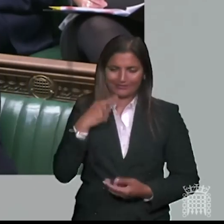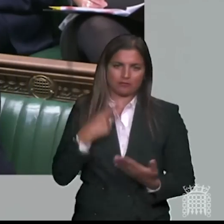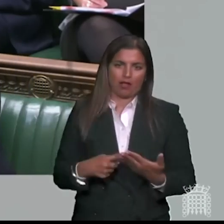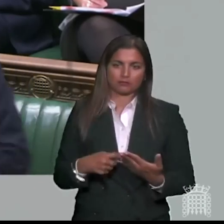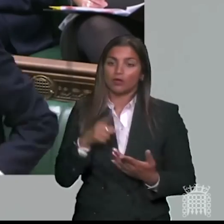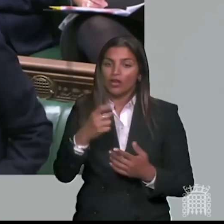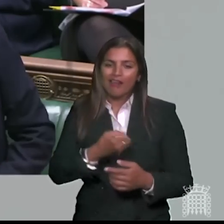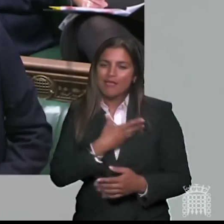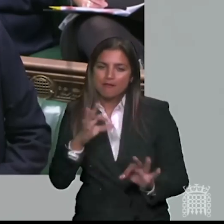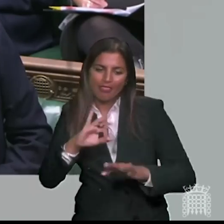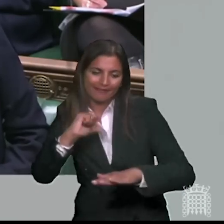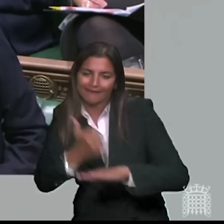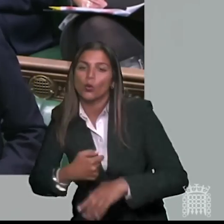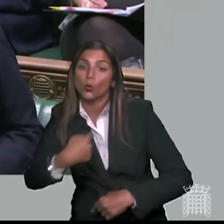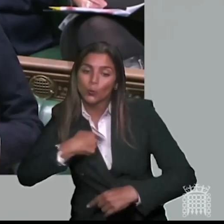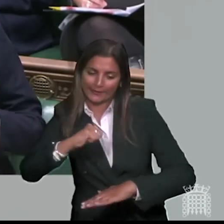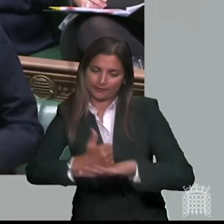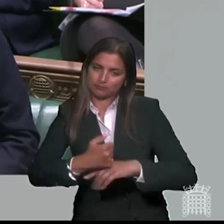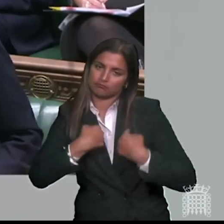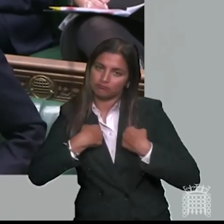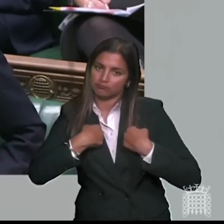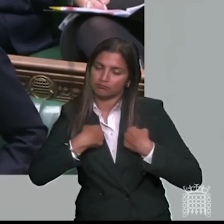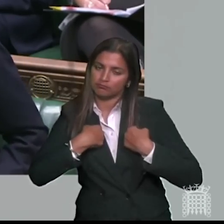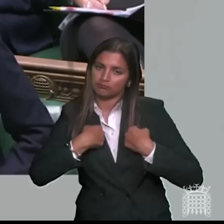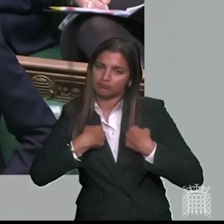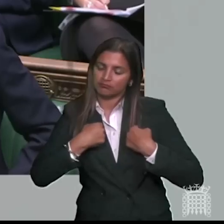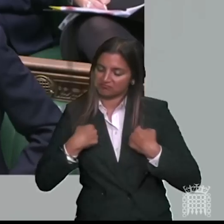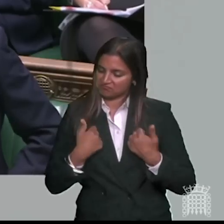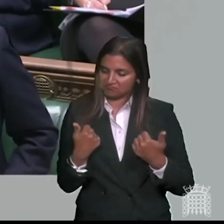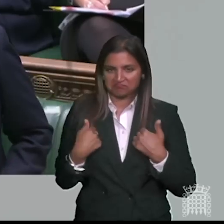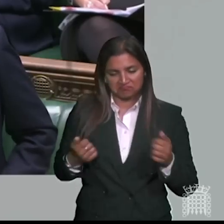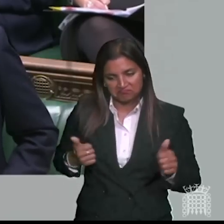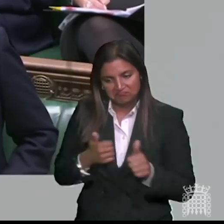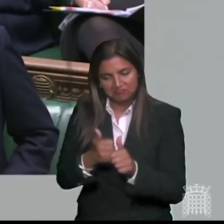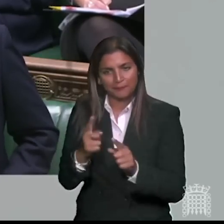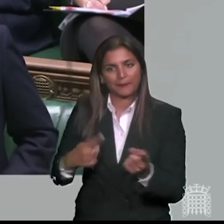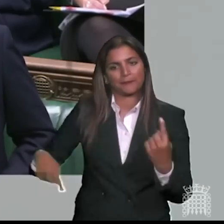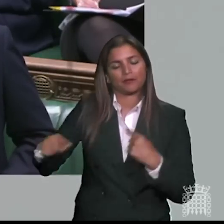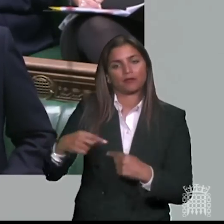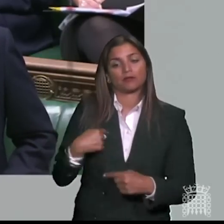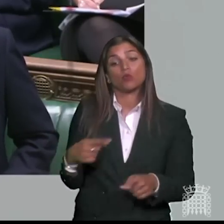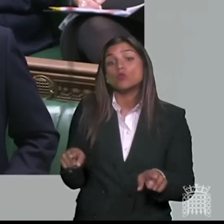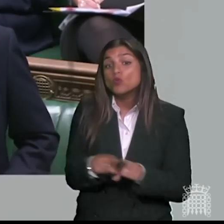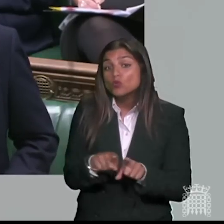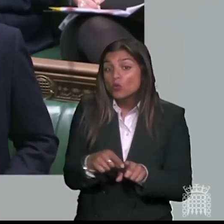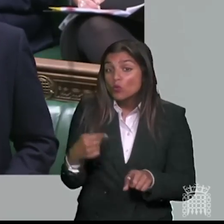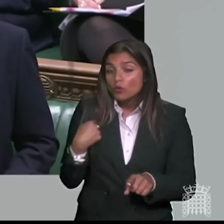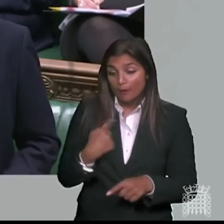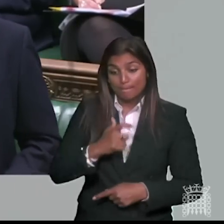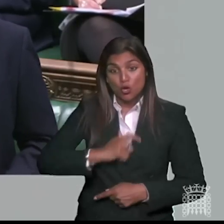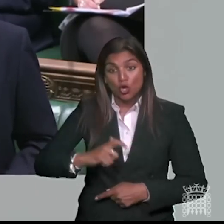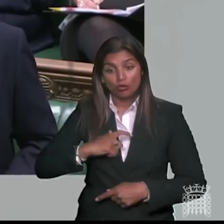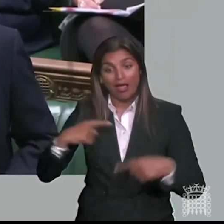not the party opposite. It is this party that has doubled the personal